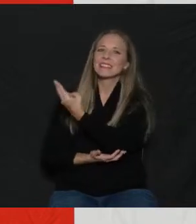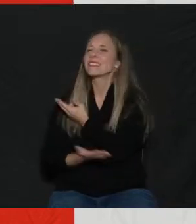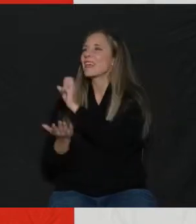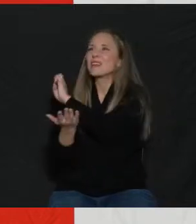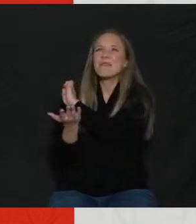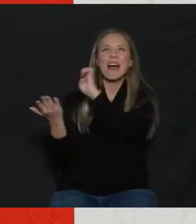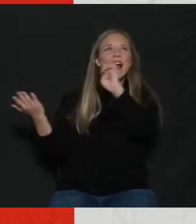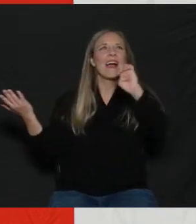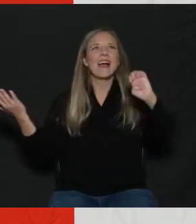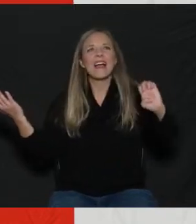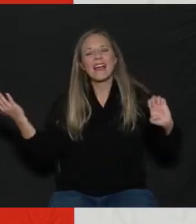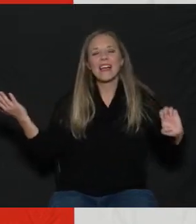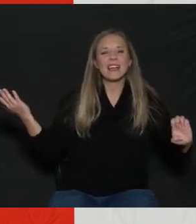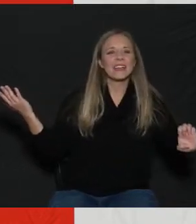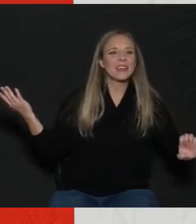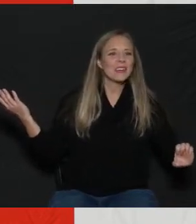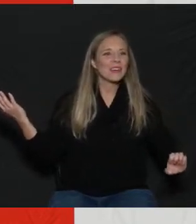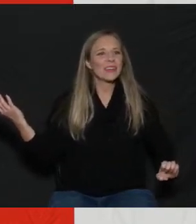Emmanuel is